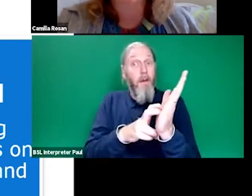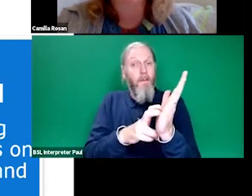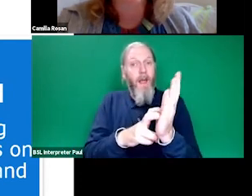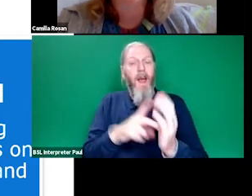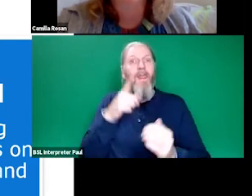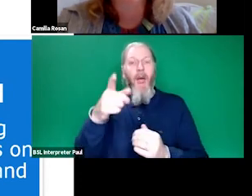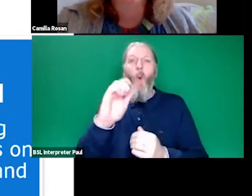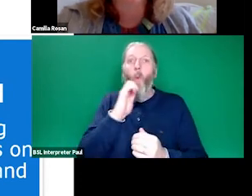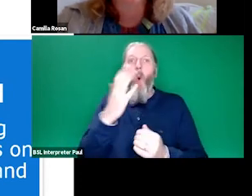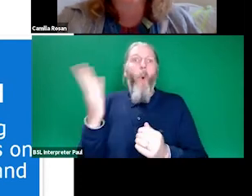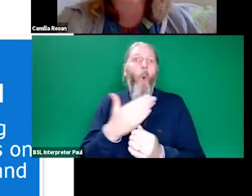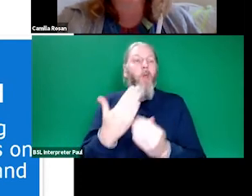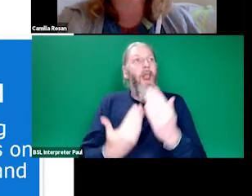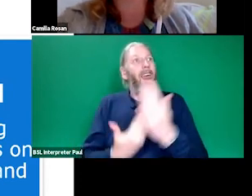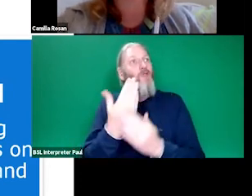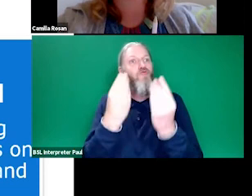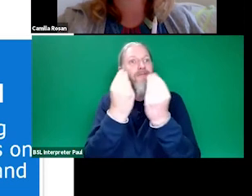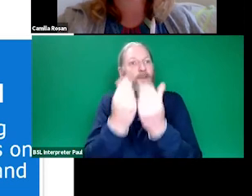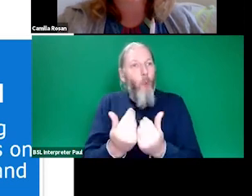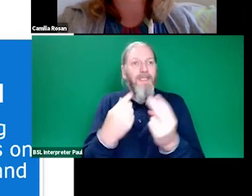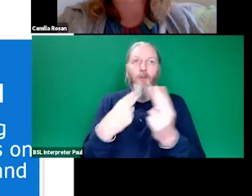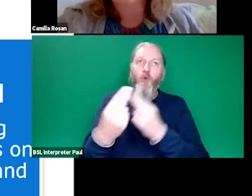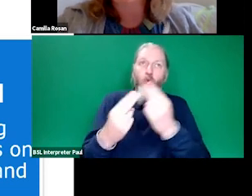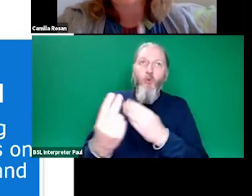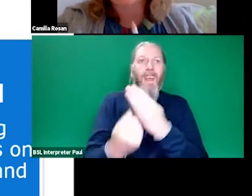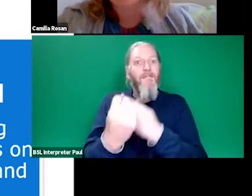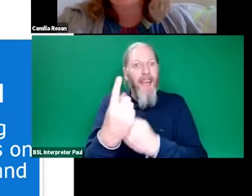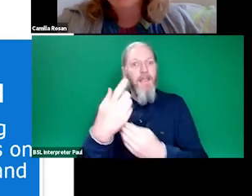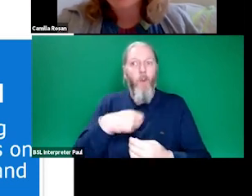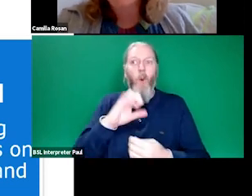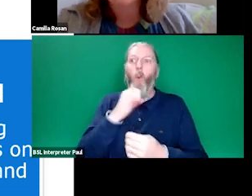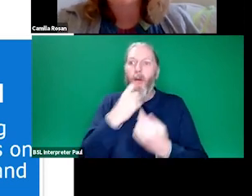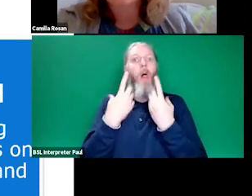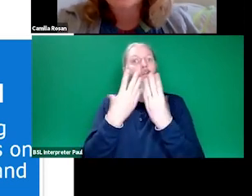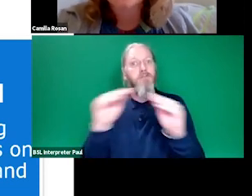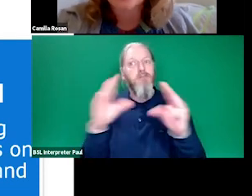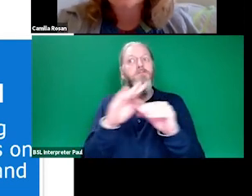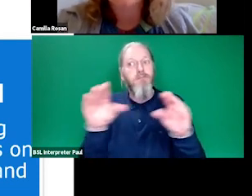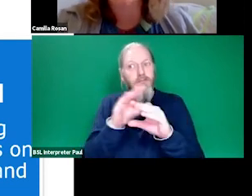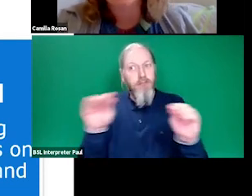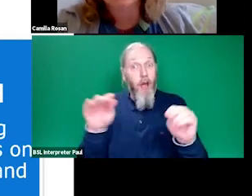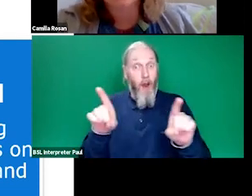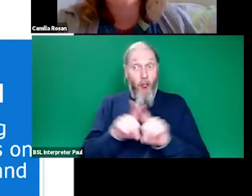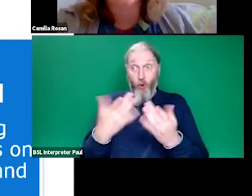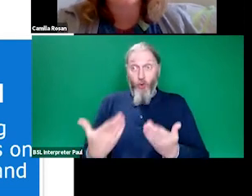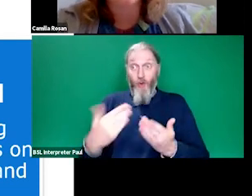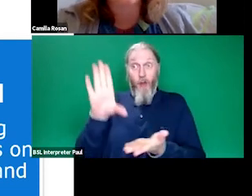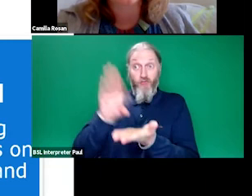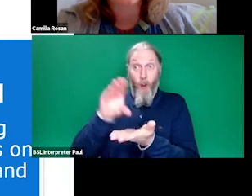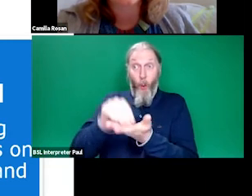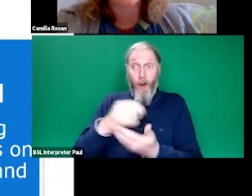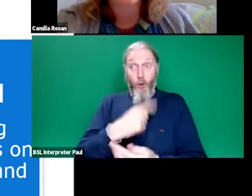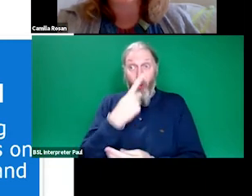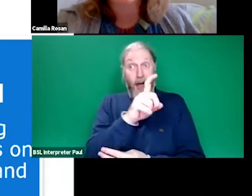on our latest resources, events and news, and we'll definitely signpost to the recordings for this event and the